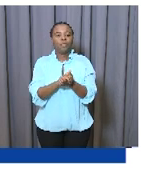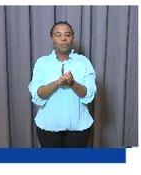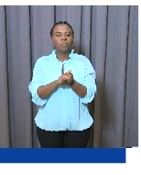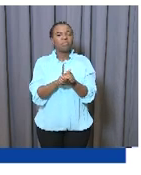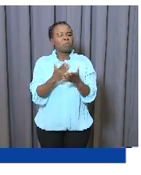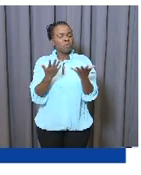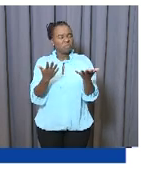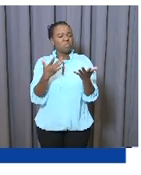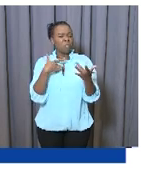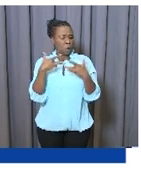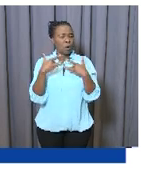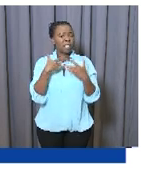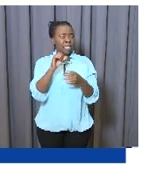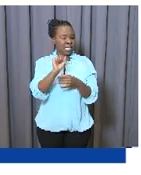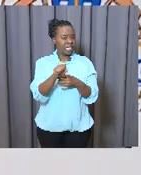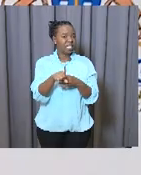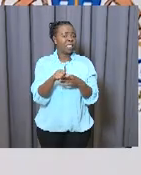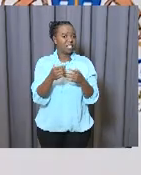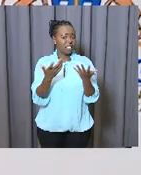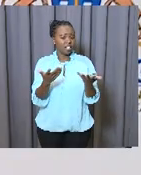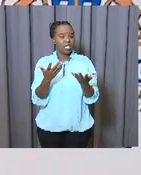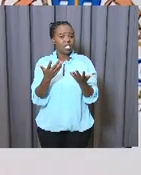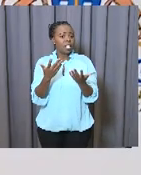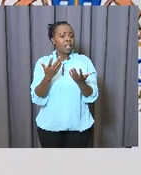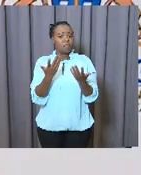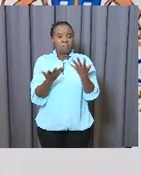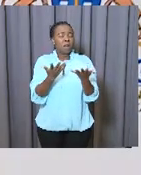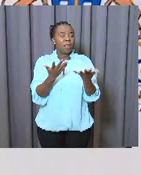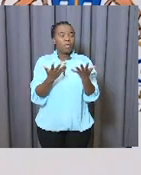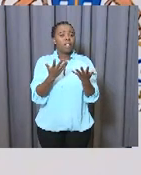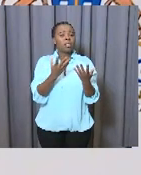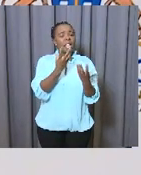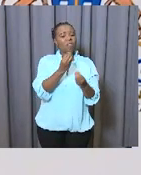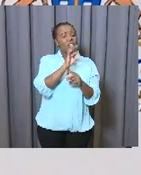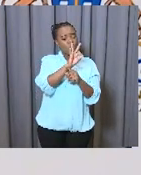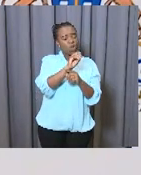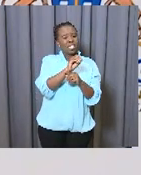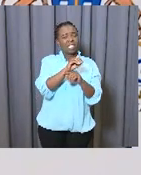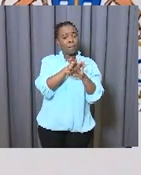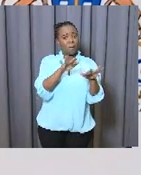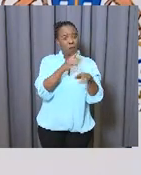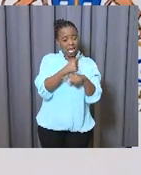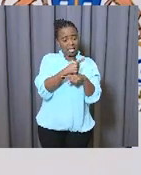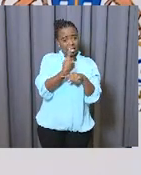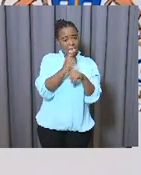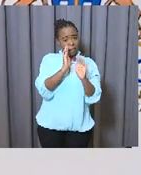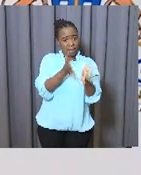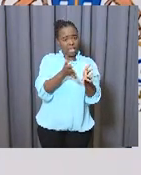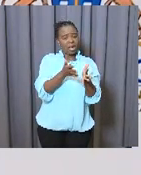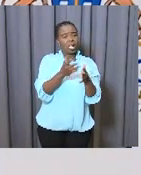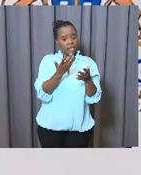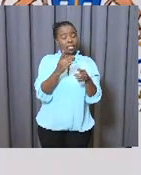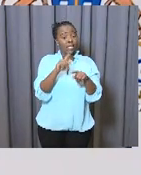we are concerned, even if we are able to get only 30 people a day, which